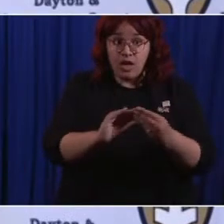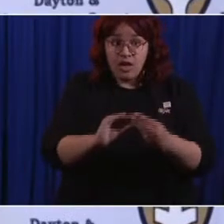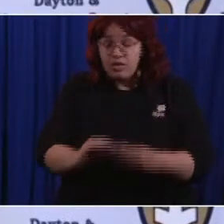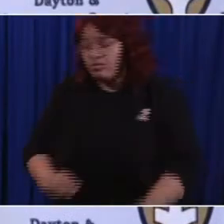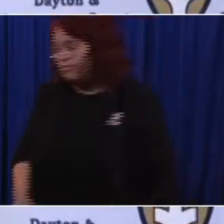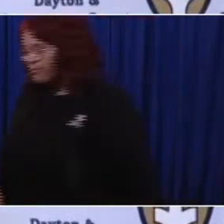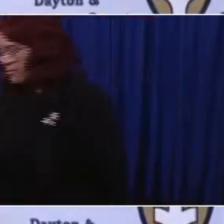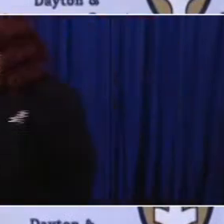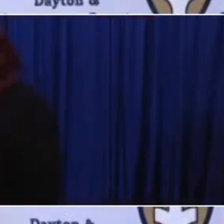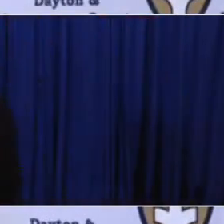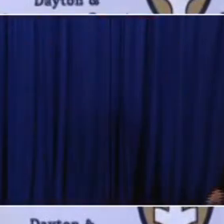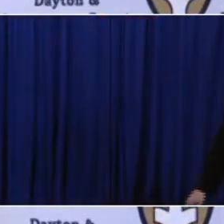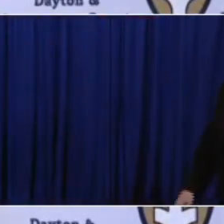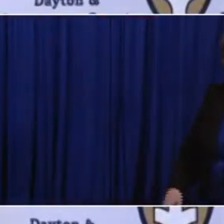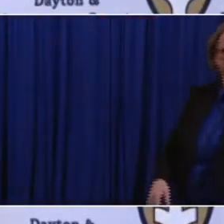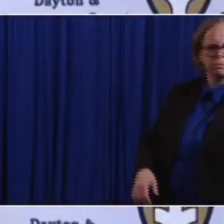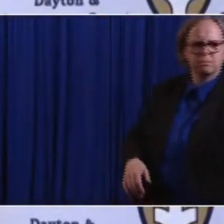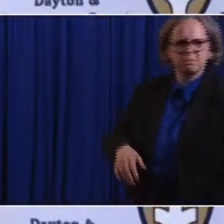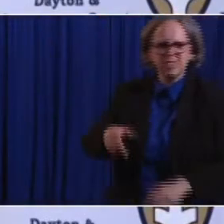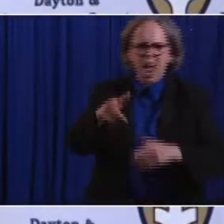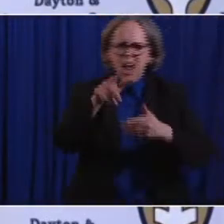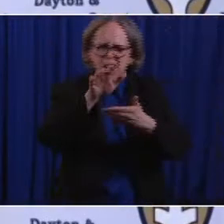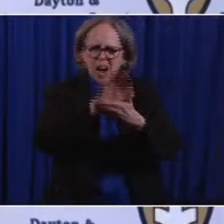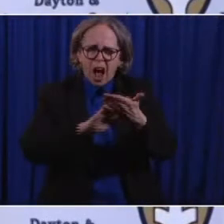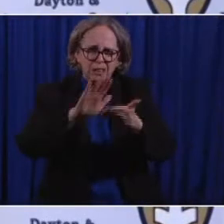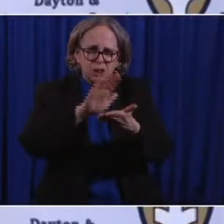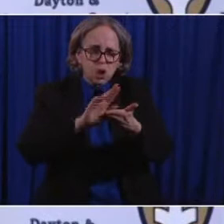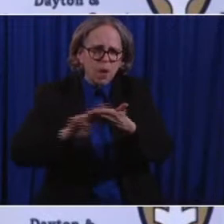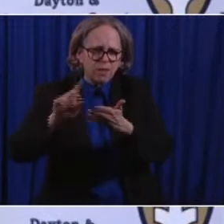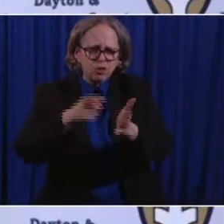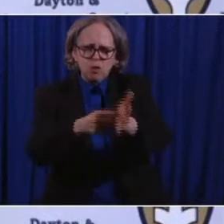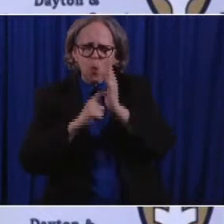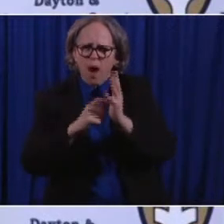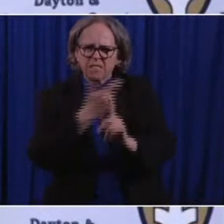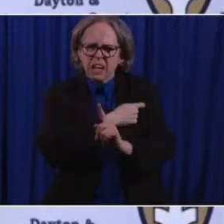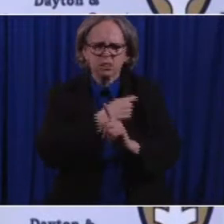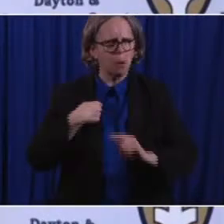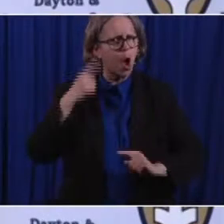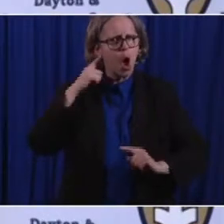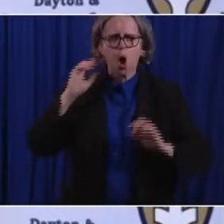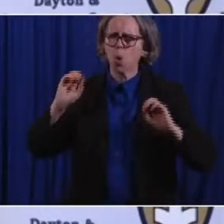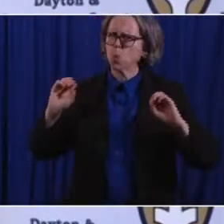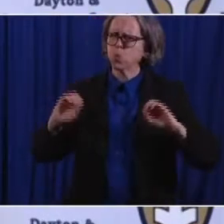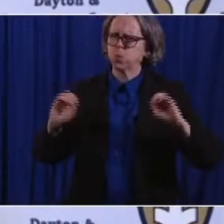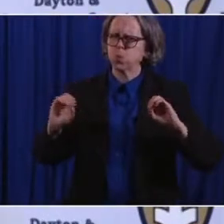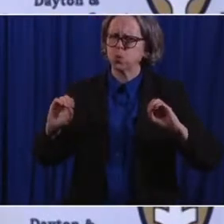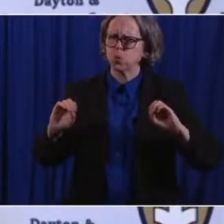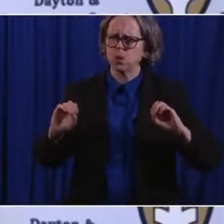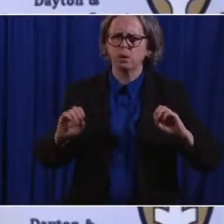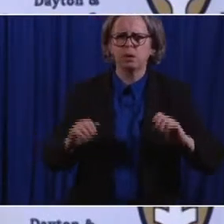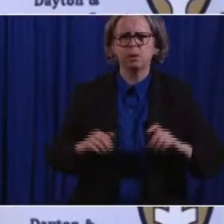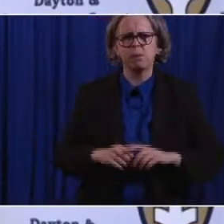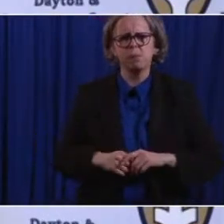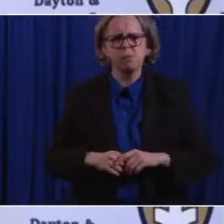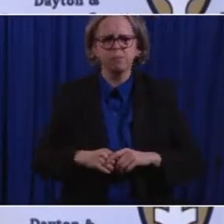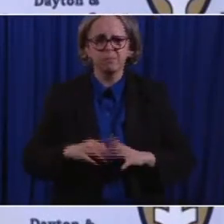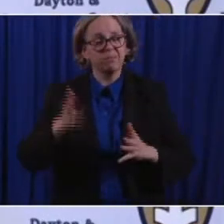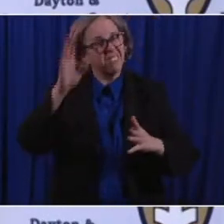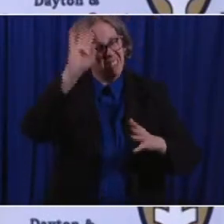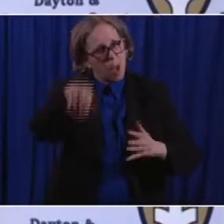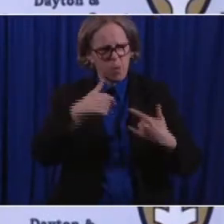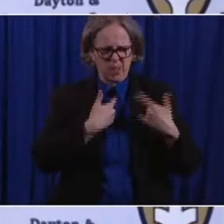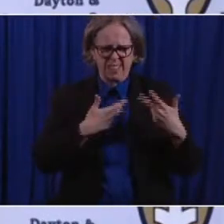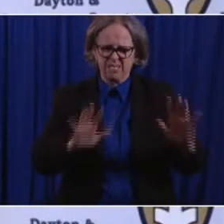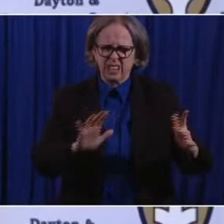that, but we have reached out not just to our state universities, we have reached out to our private schools. We are blessed